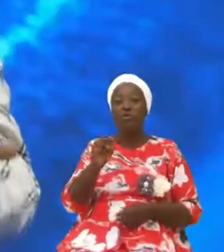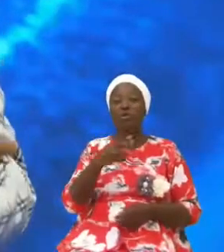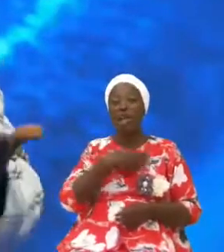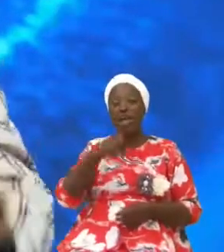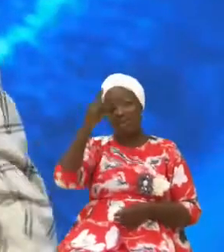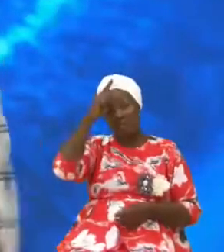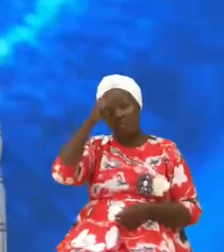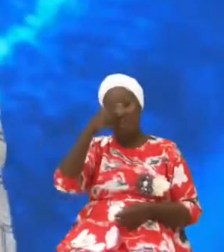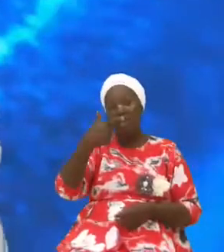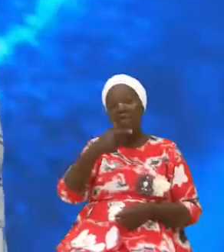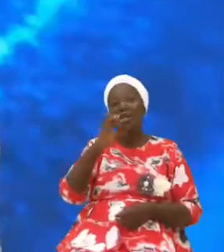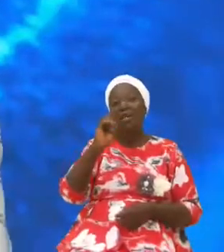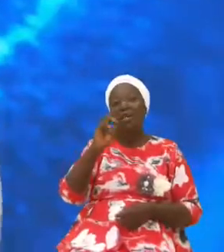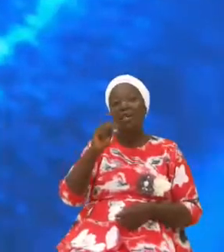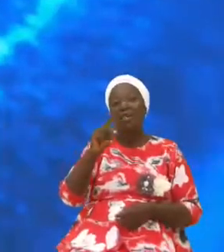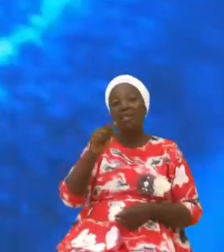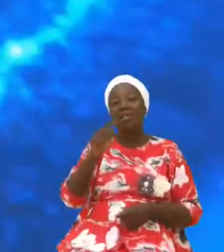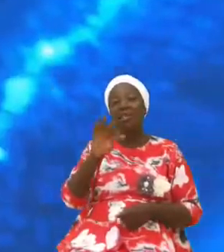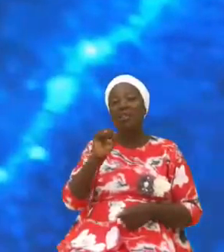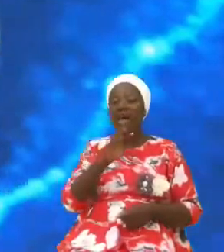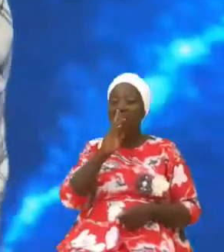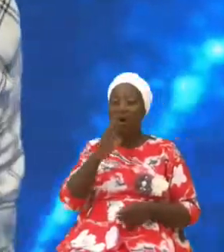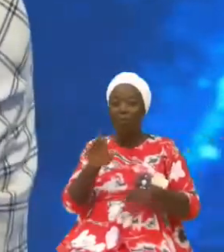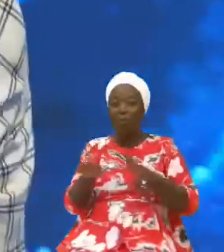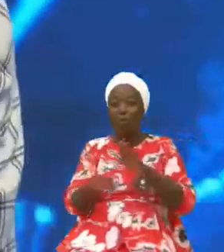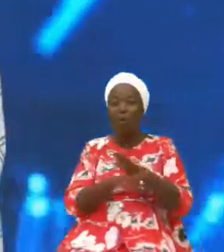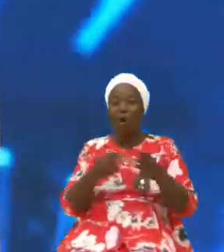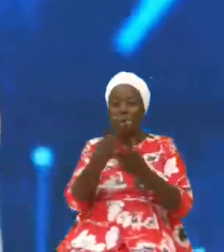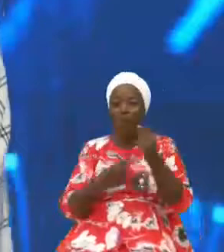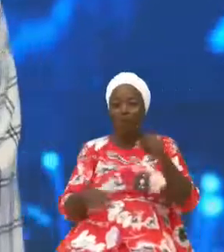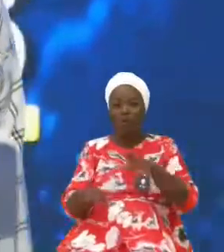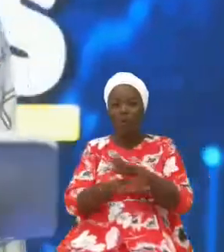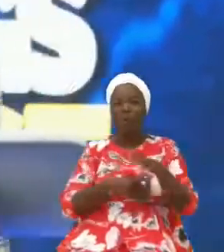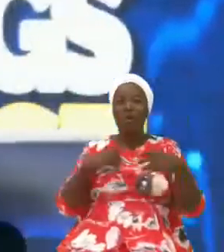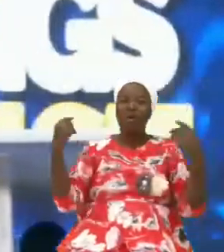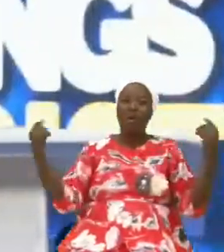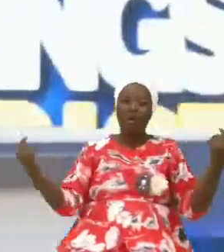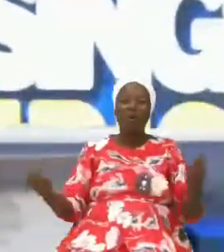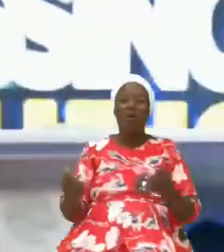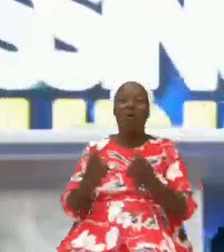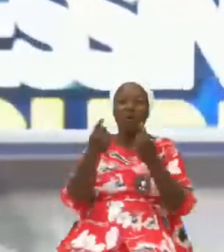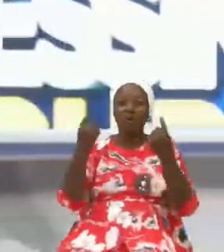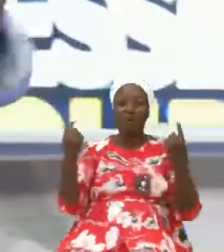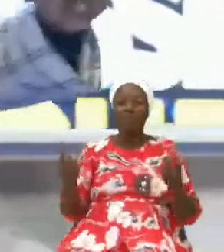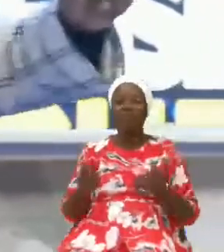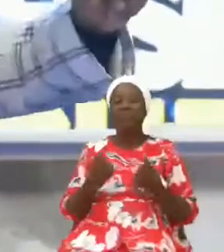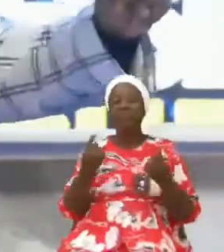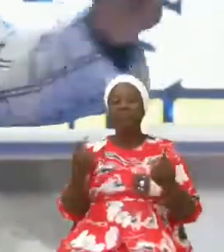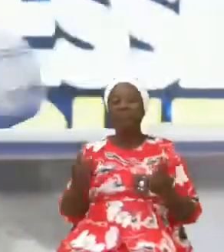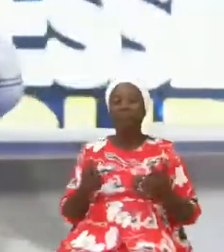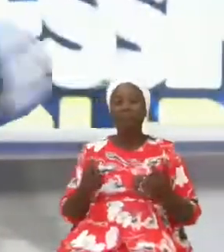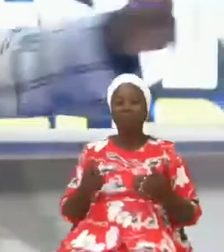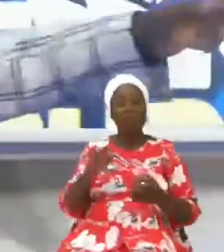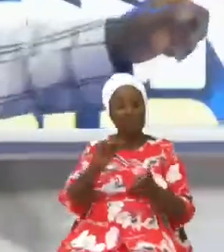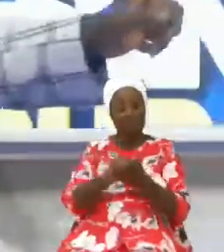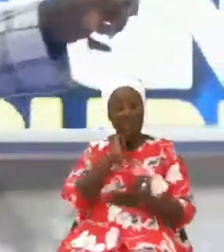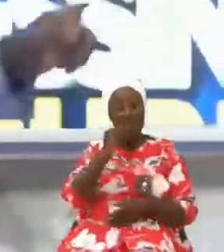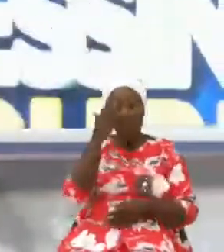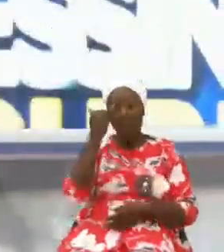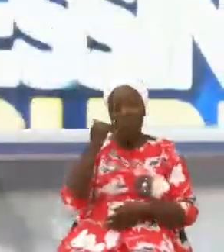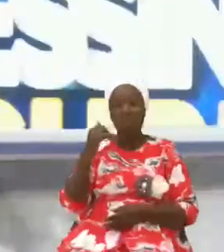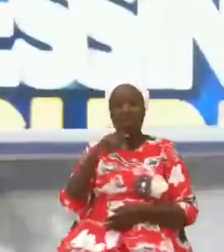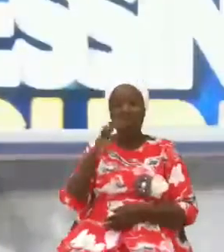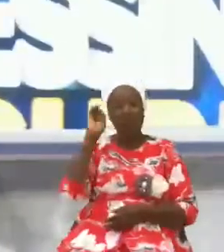both Jews and Gentiles, that they are all under sin. Proved that they